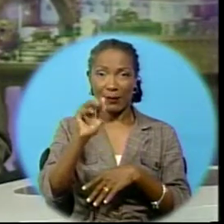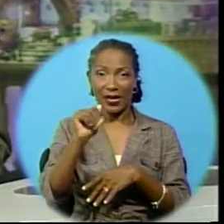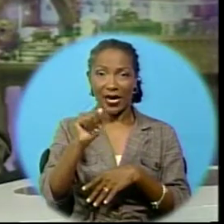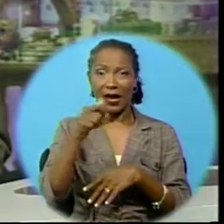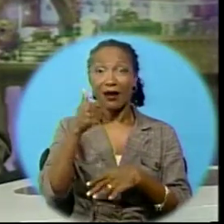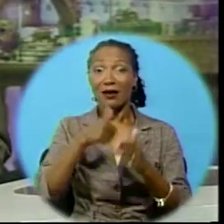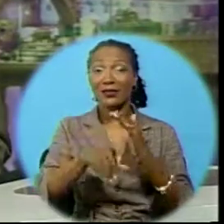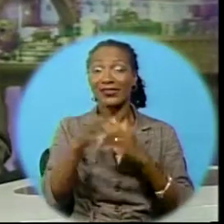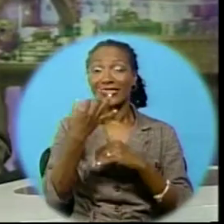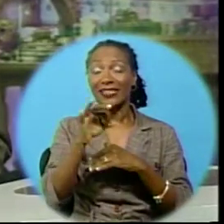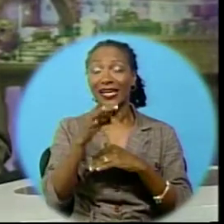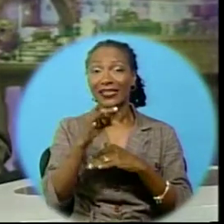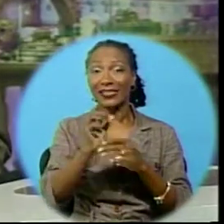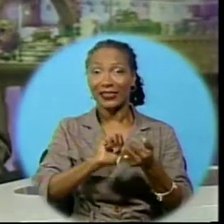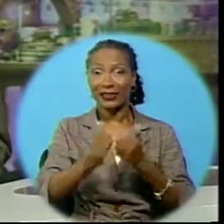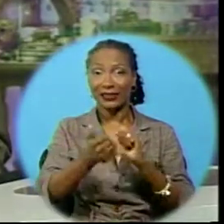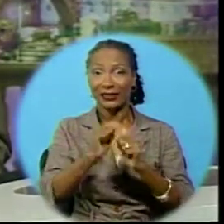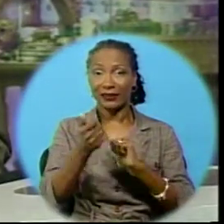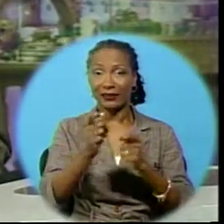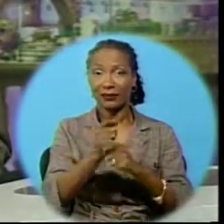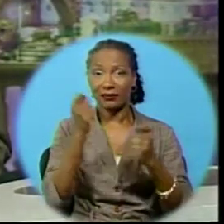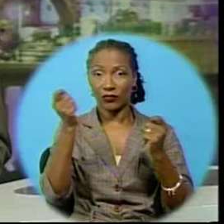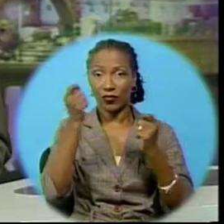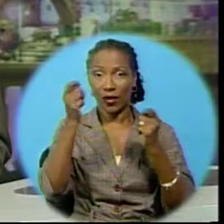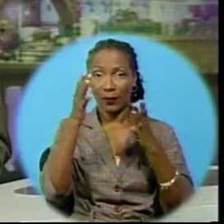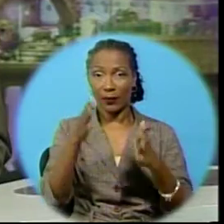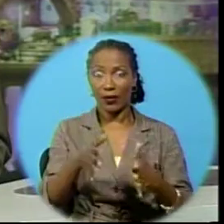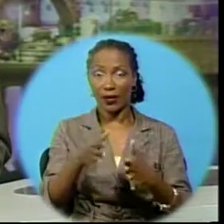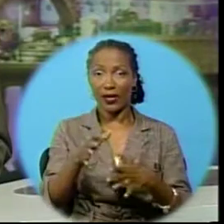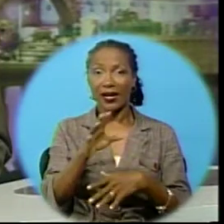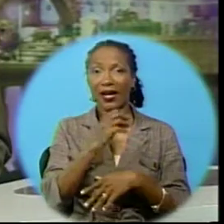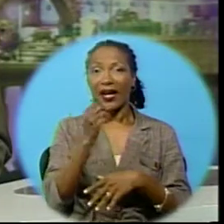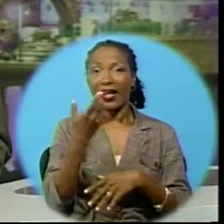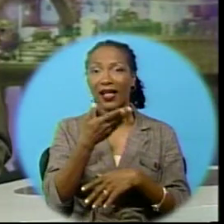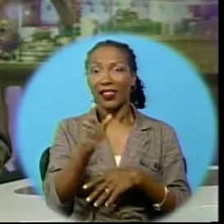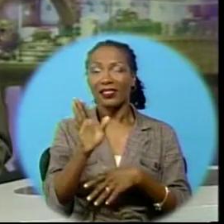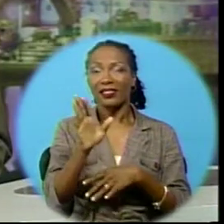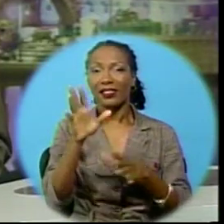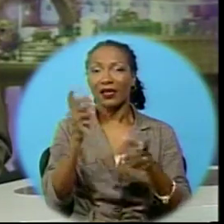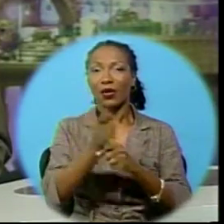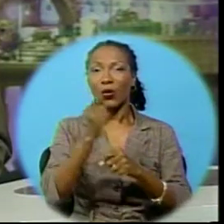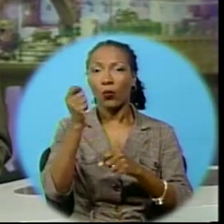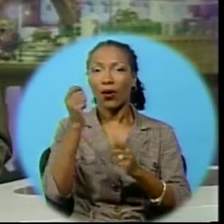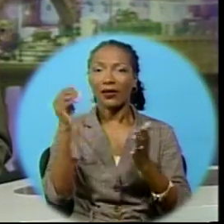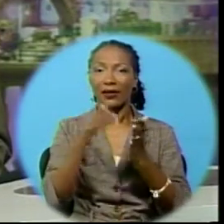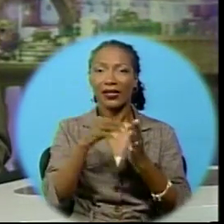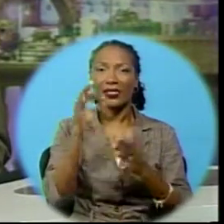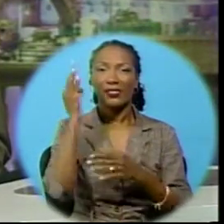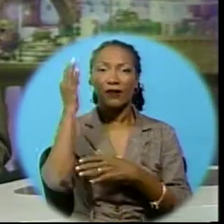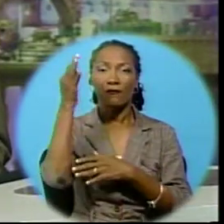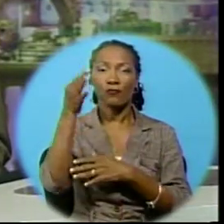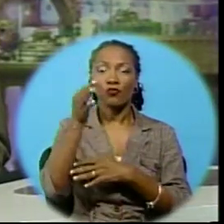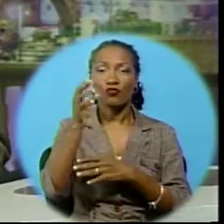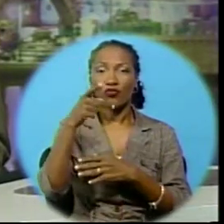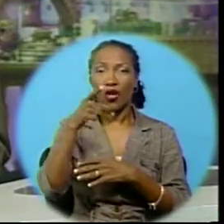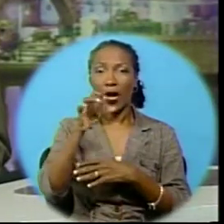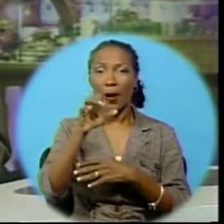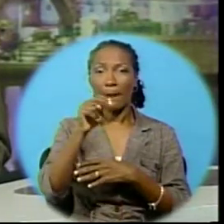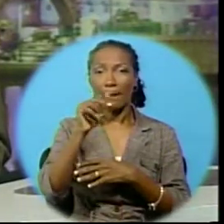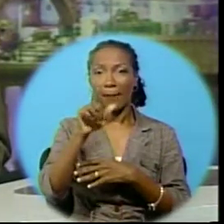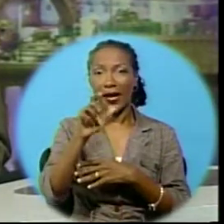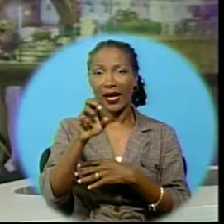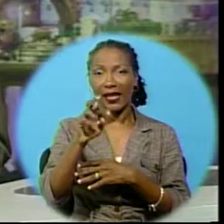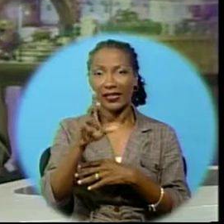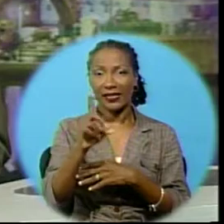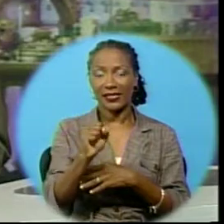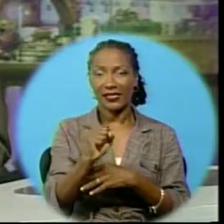their final at BCC, Wildcats defeated Future Pinelands 74-57. For Wildcats, Nikolai Burton